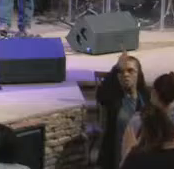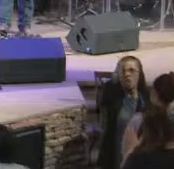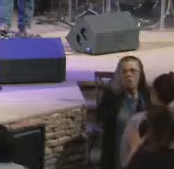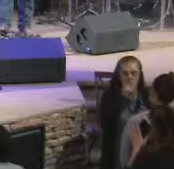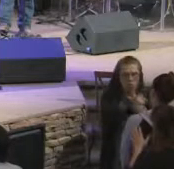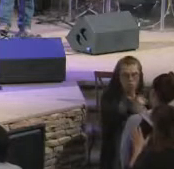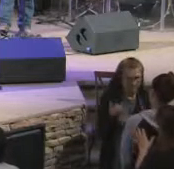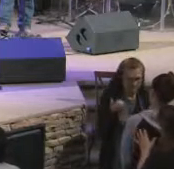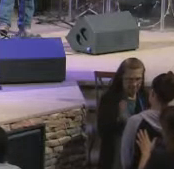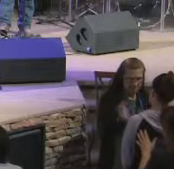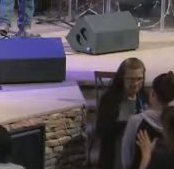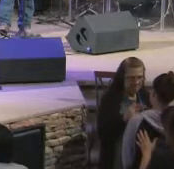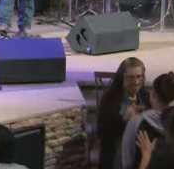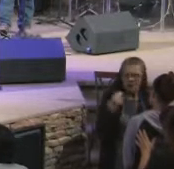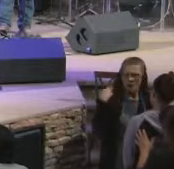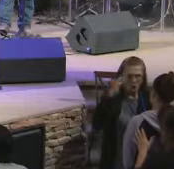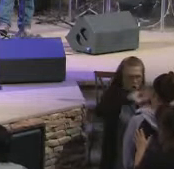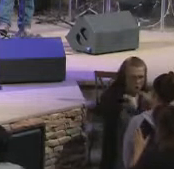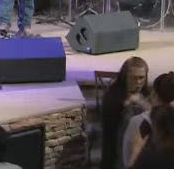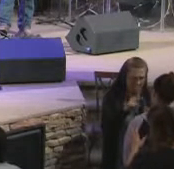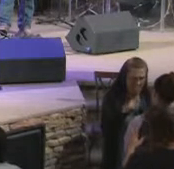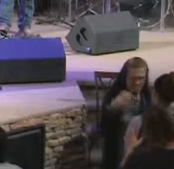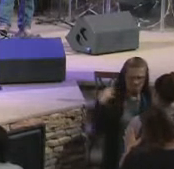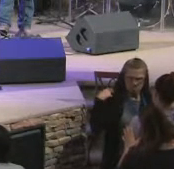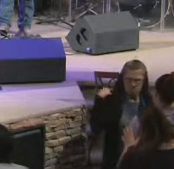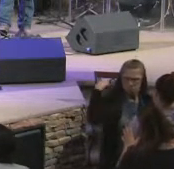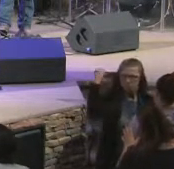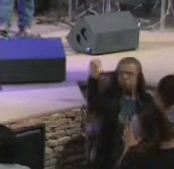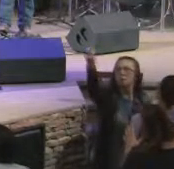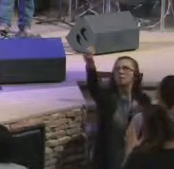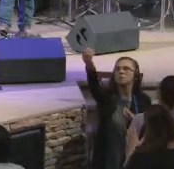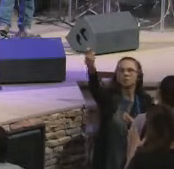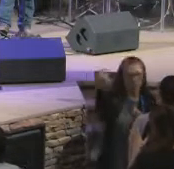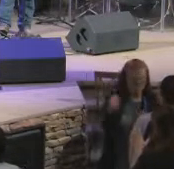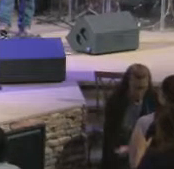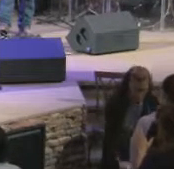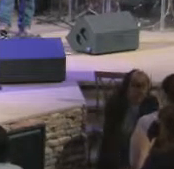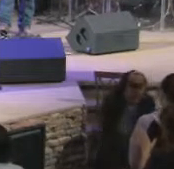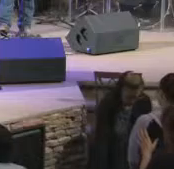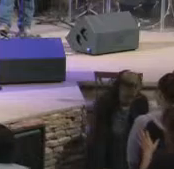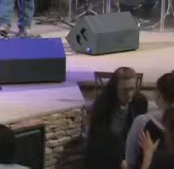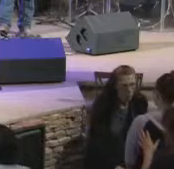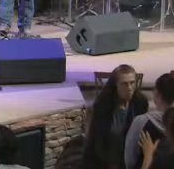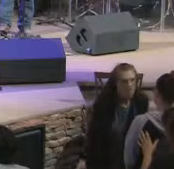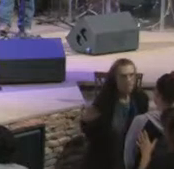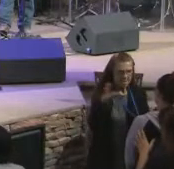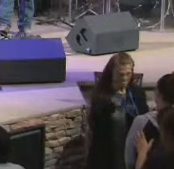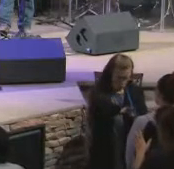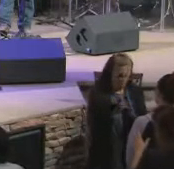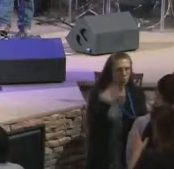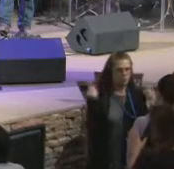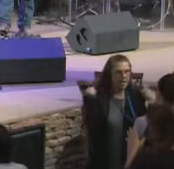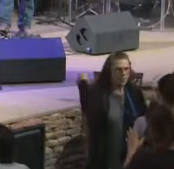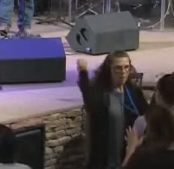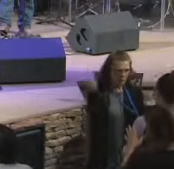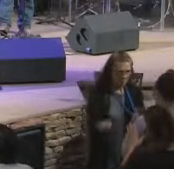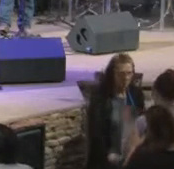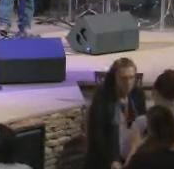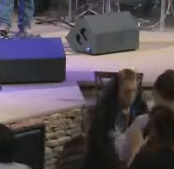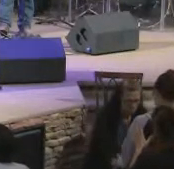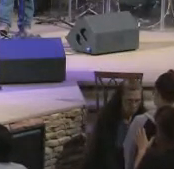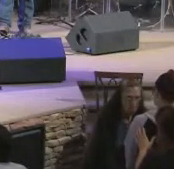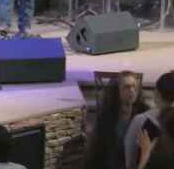Jesus' name, Lord, we bring these needs to you and lay them at your feet. And, Father God, I pray right now, take every man, take every